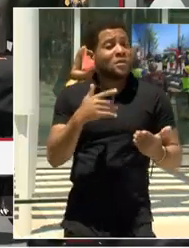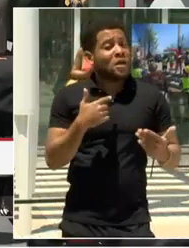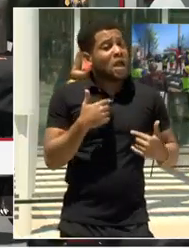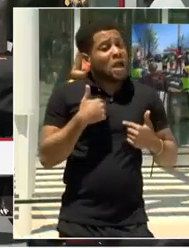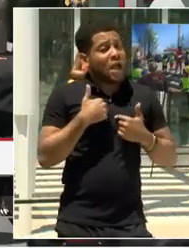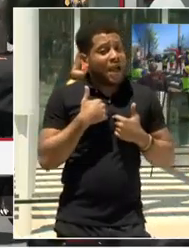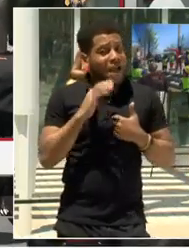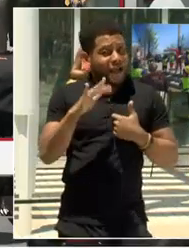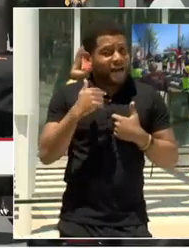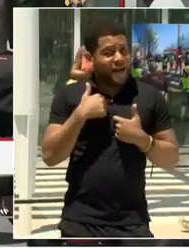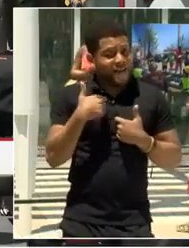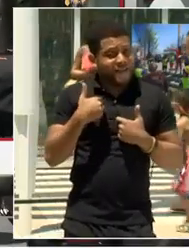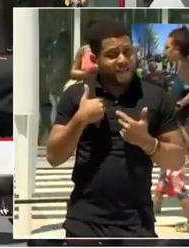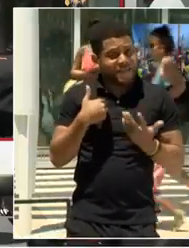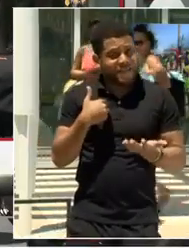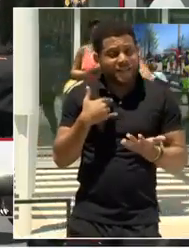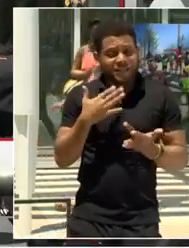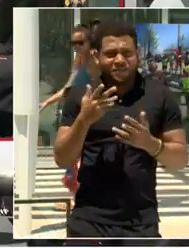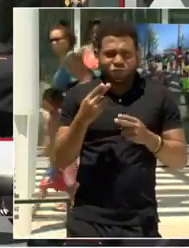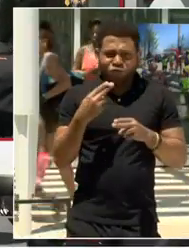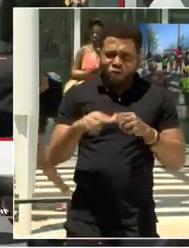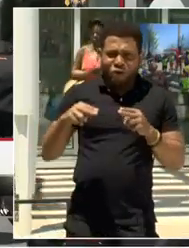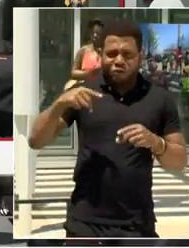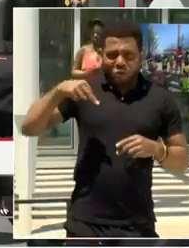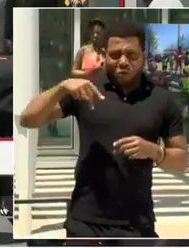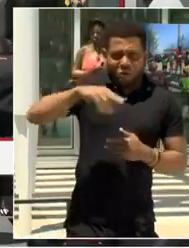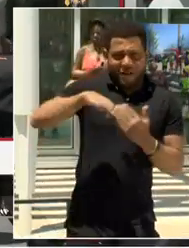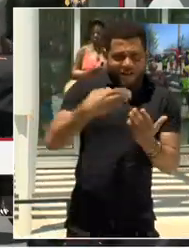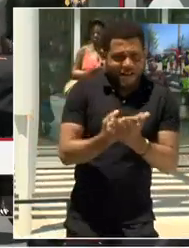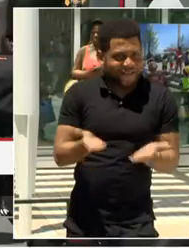shortest walks to get over to this beautiful park.